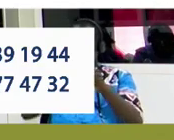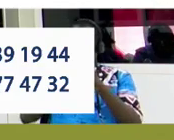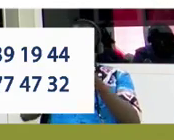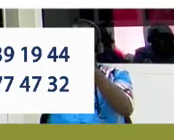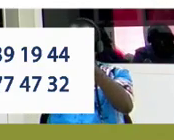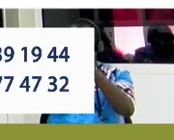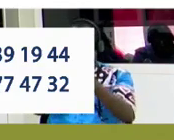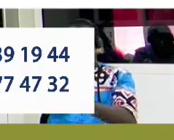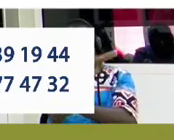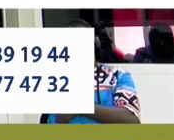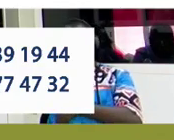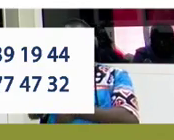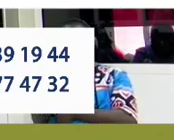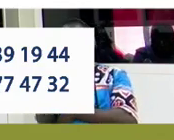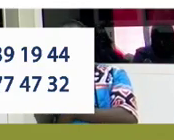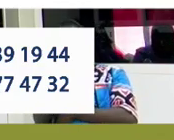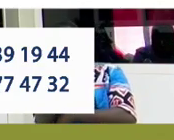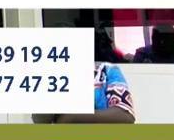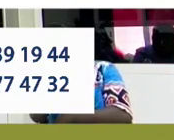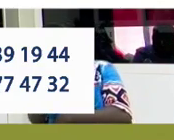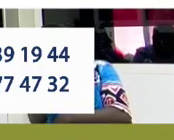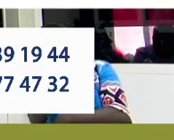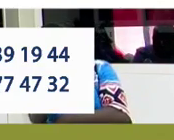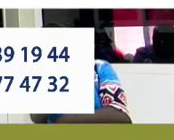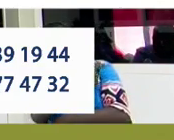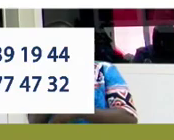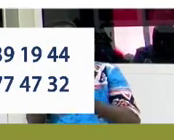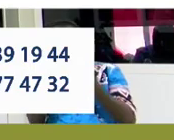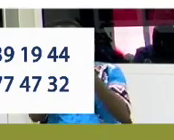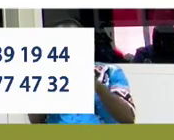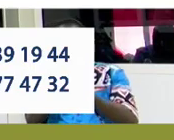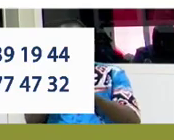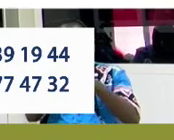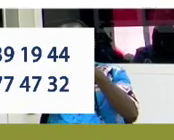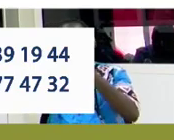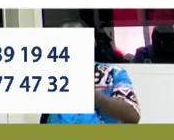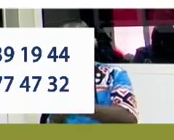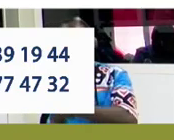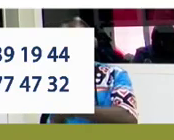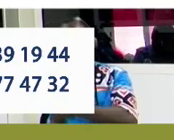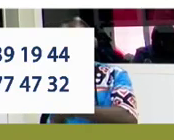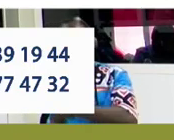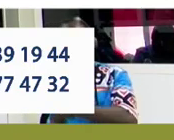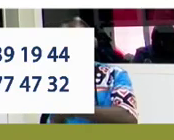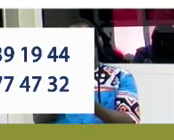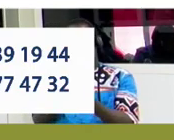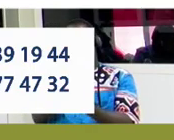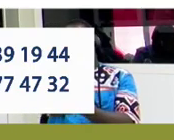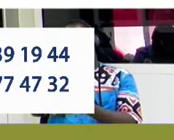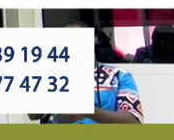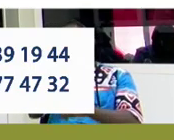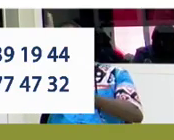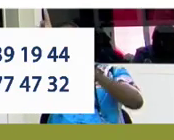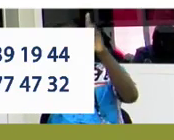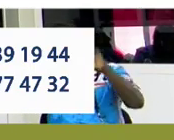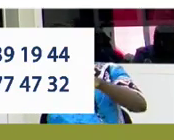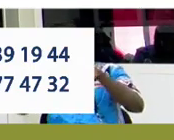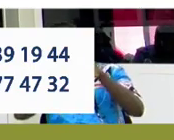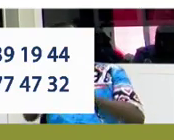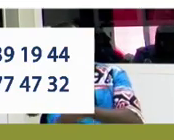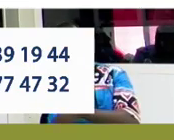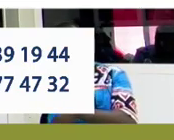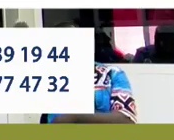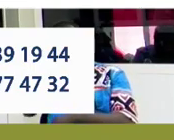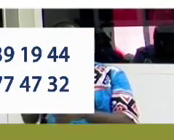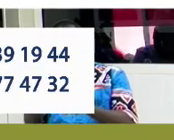lieutenant giving orders to a major, definitely you are a dumper, you are rankless. When a corporal